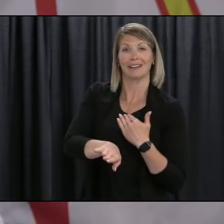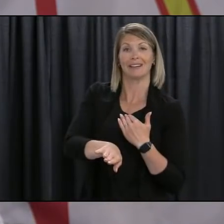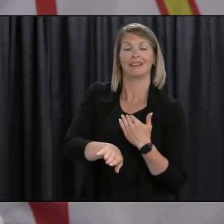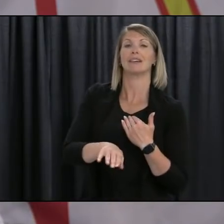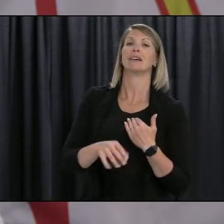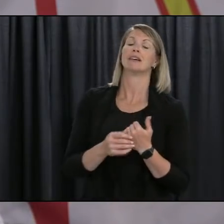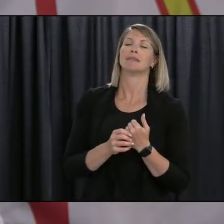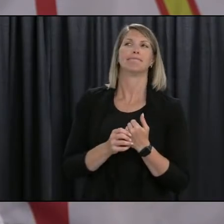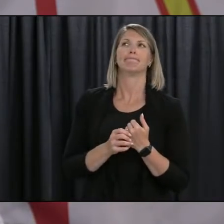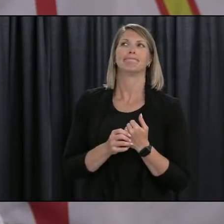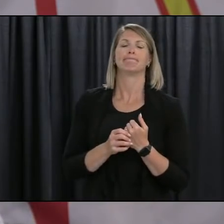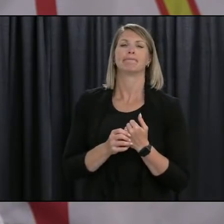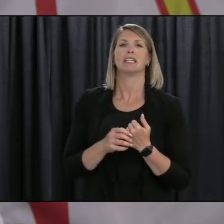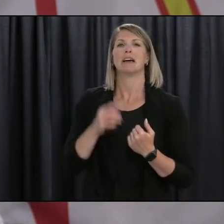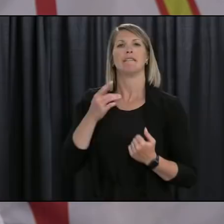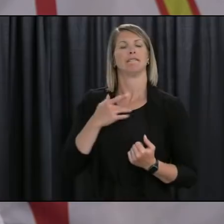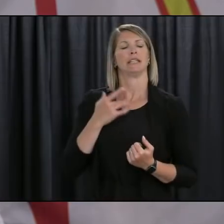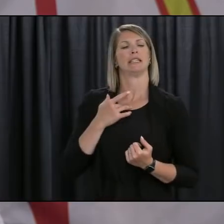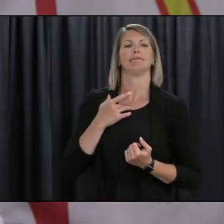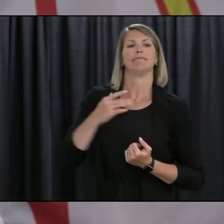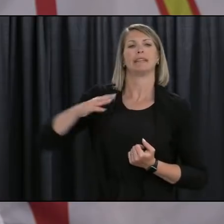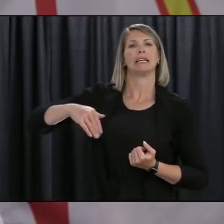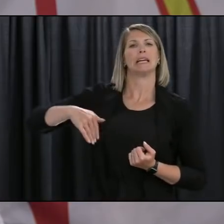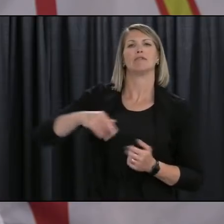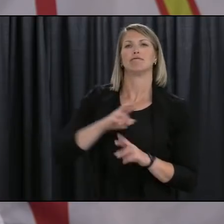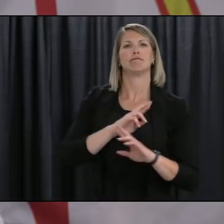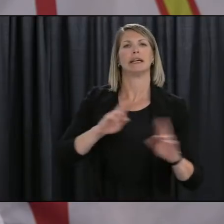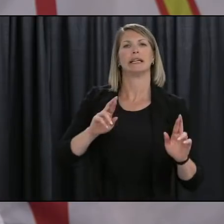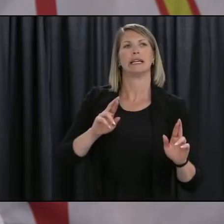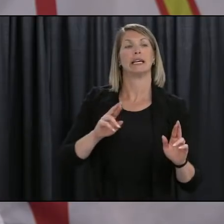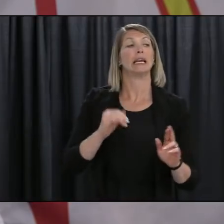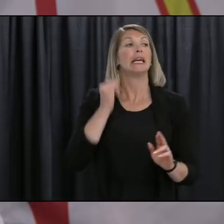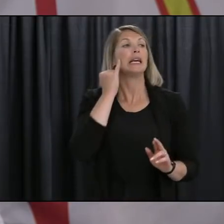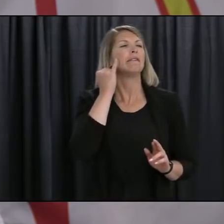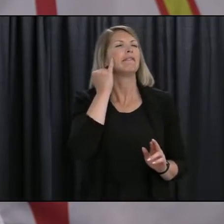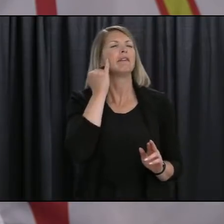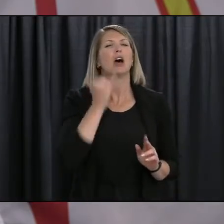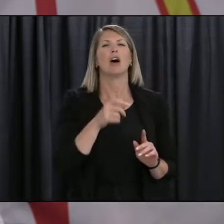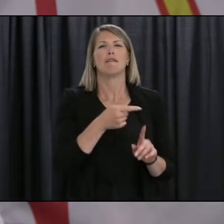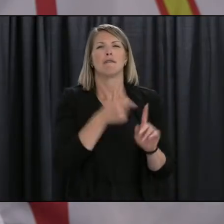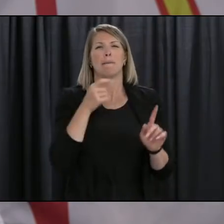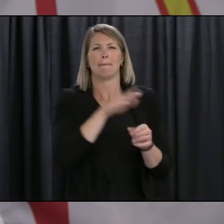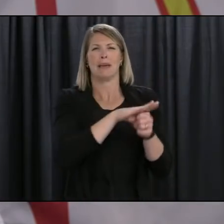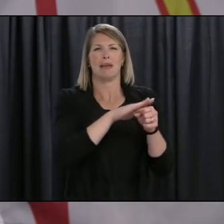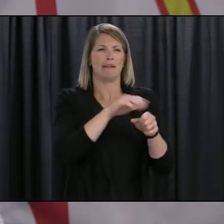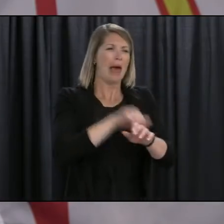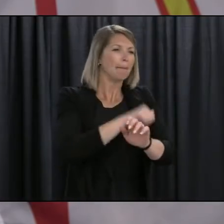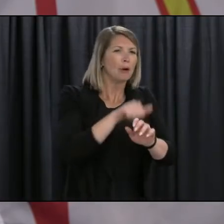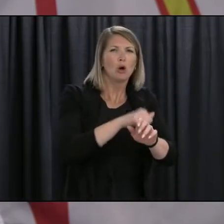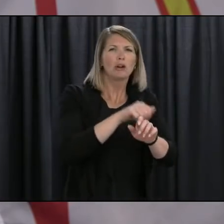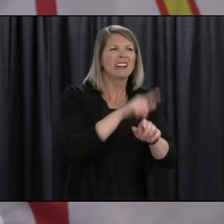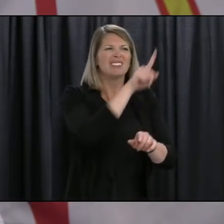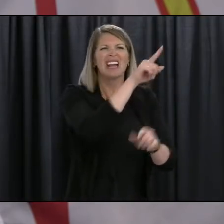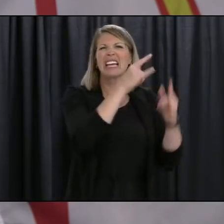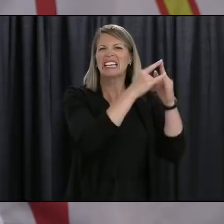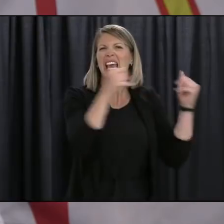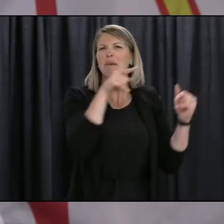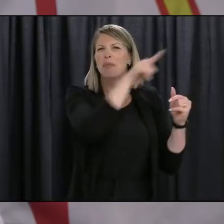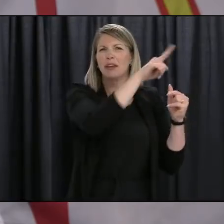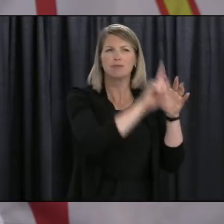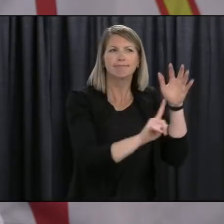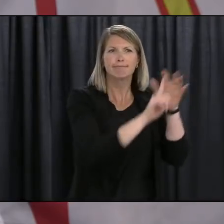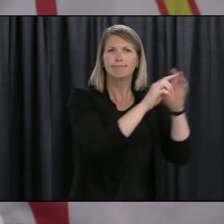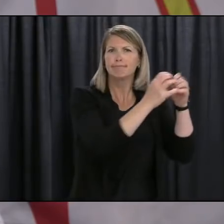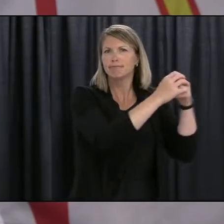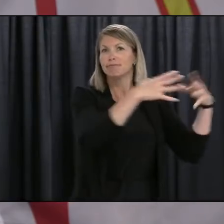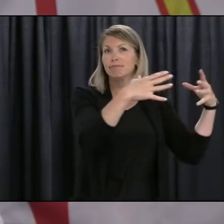if we have concerns about an area that somebody is coming from, then certainly self-isolation for 14 days is much more